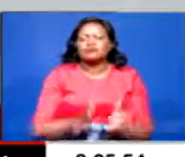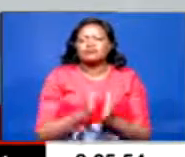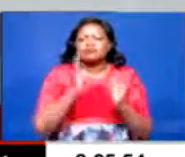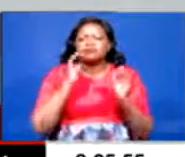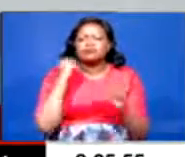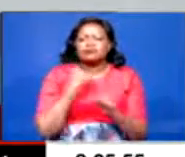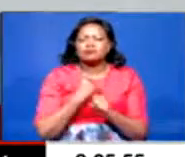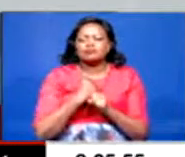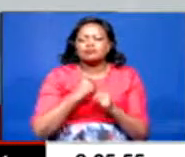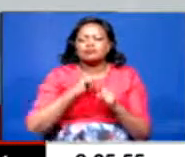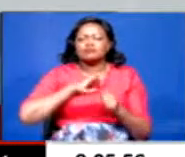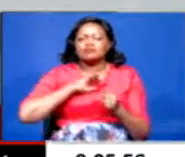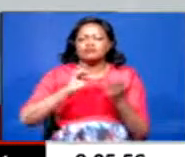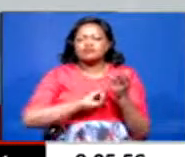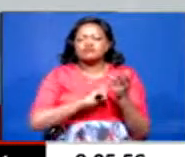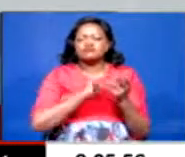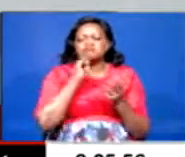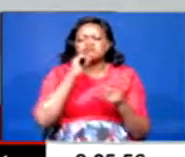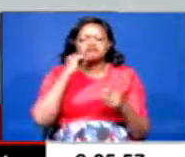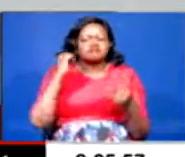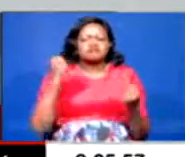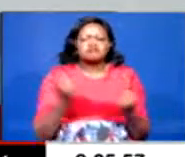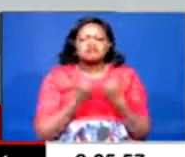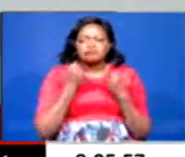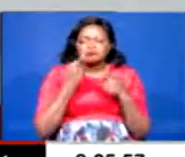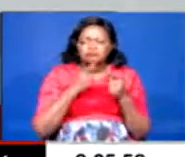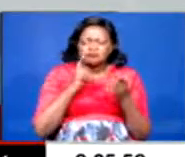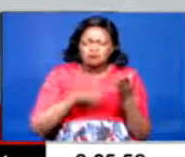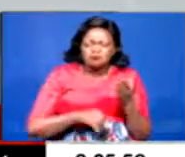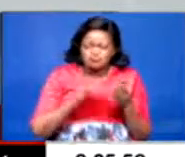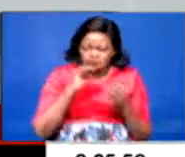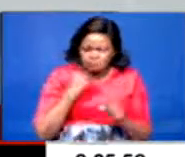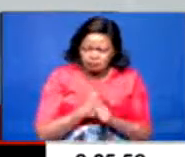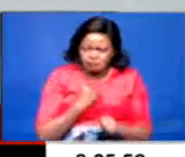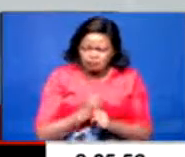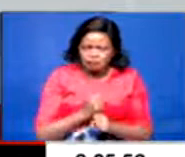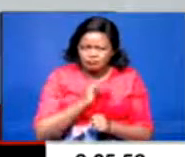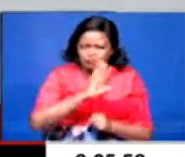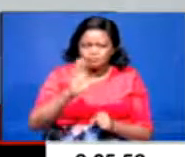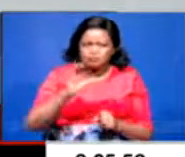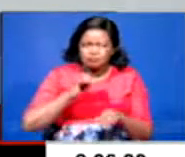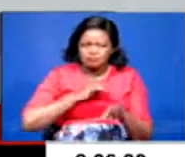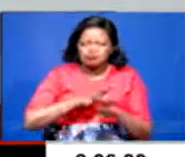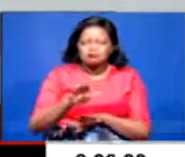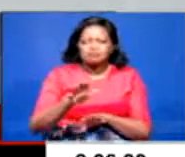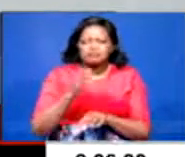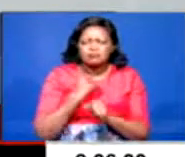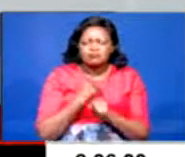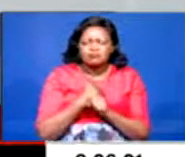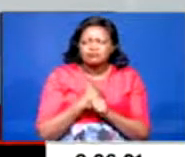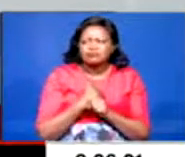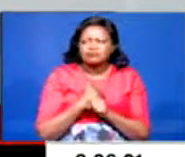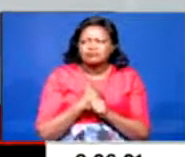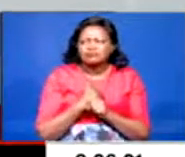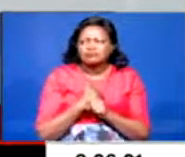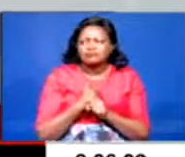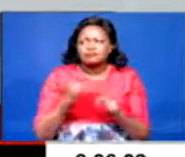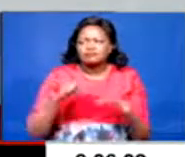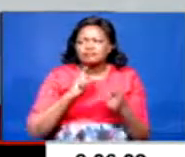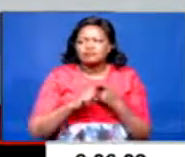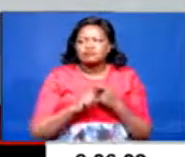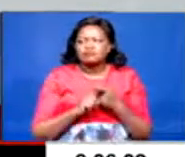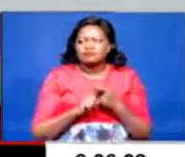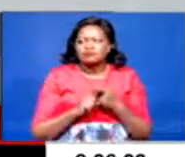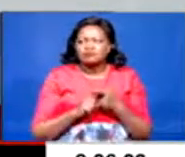tally. So this is what's going to happen from what the IBC did in their transmission simulation exercise. Yes. Is when you close